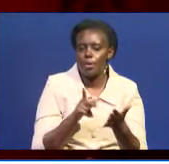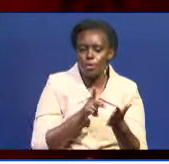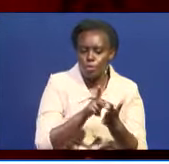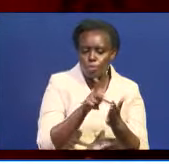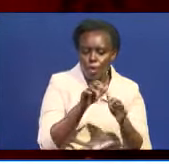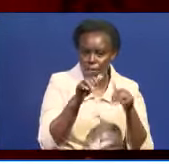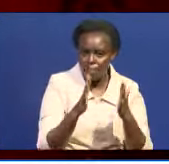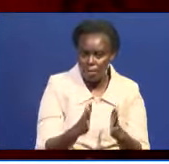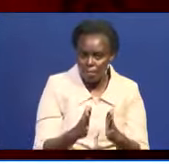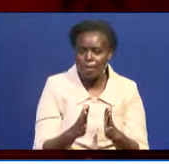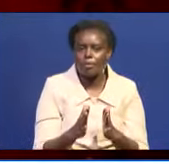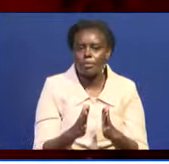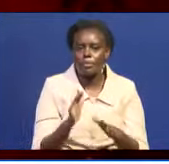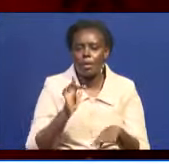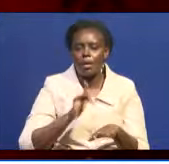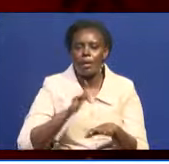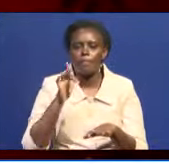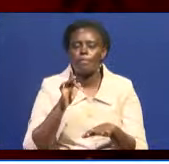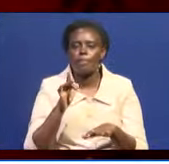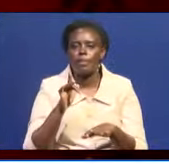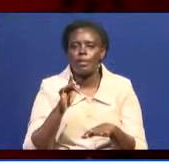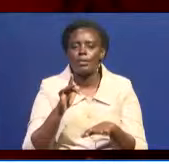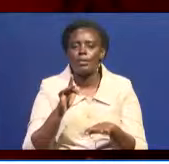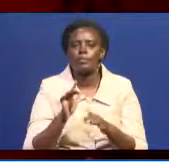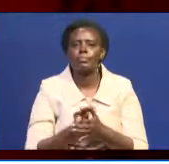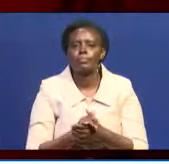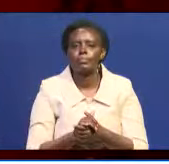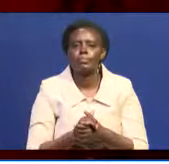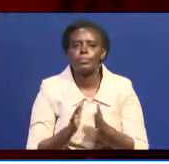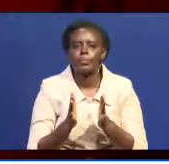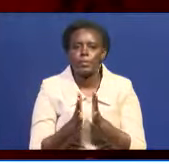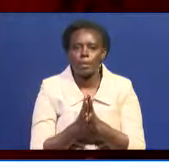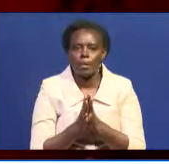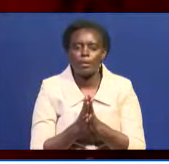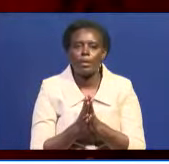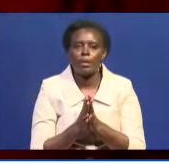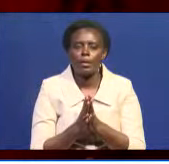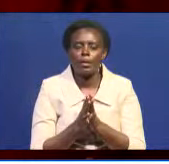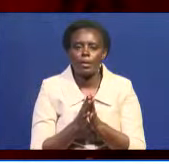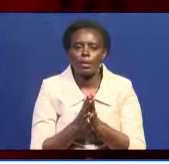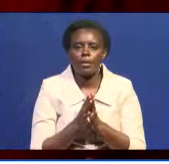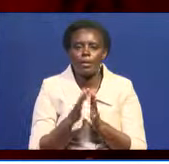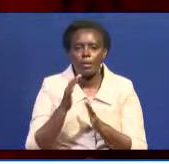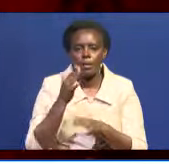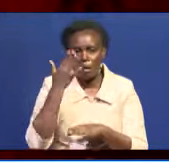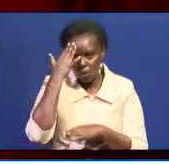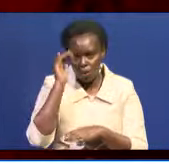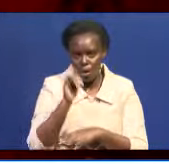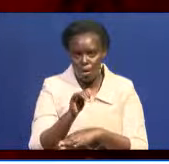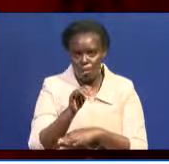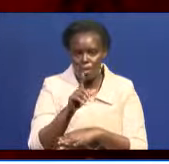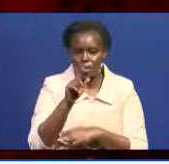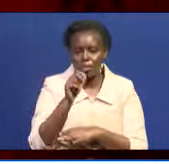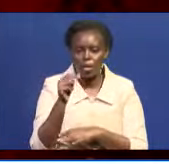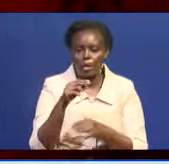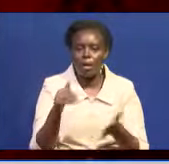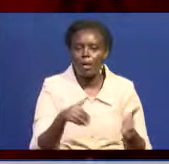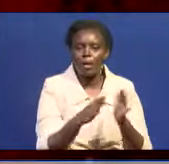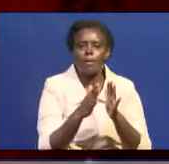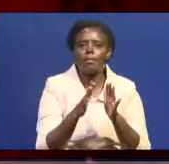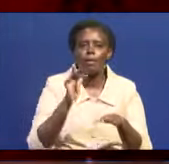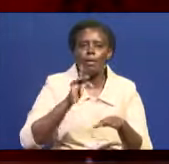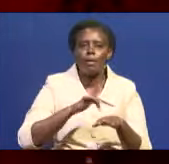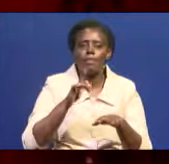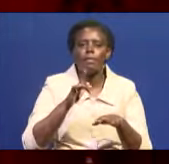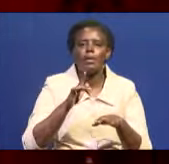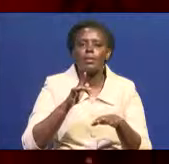compensation of farmers affected by the floods, and it is worth noting that Tana River County is also